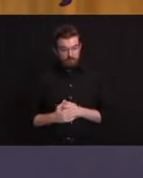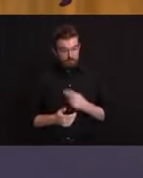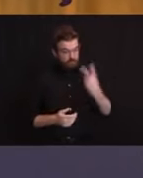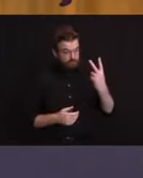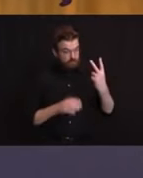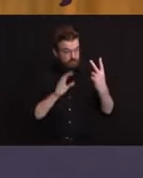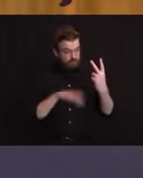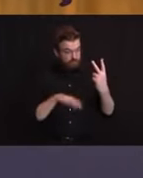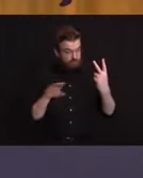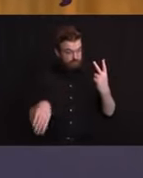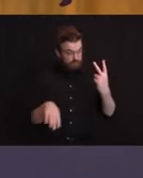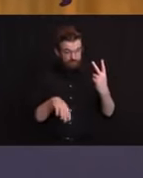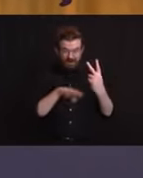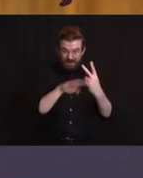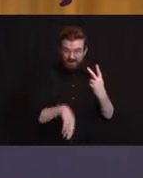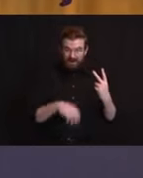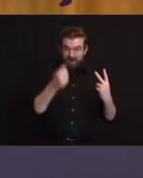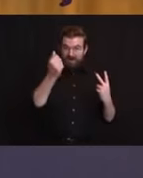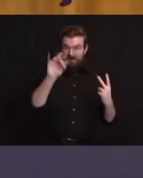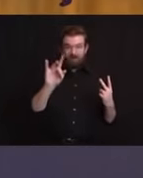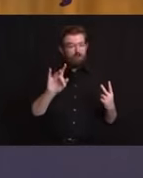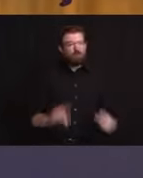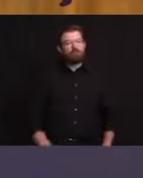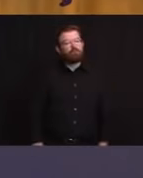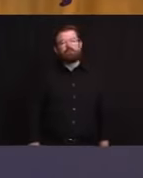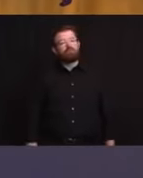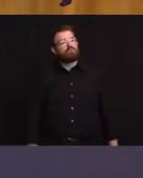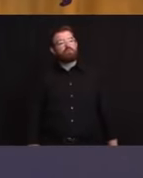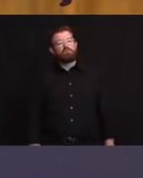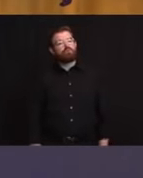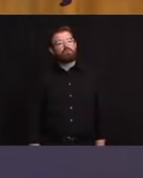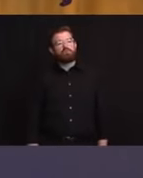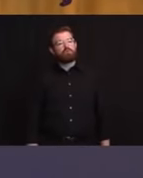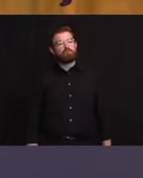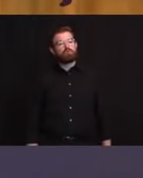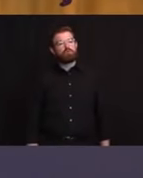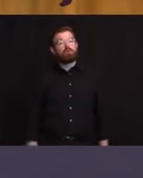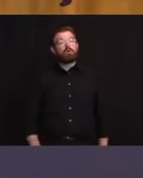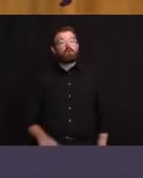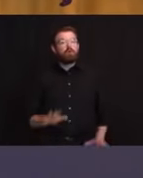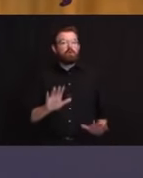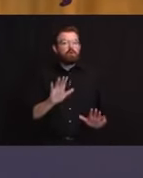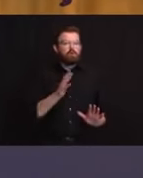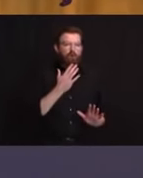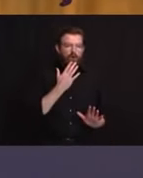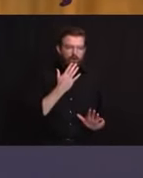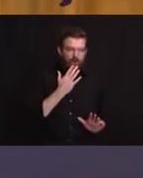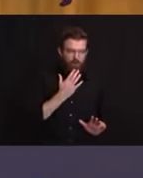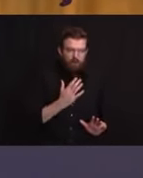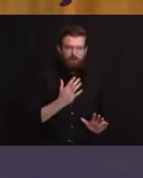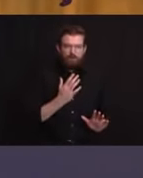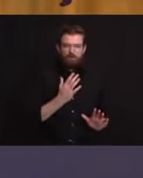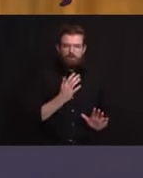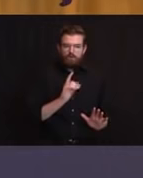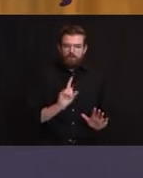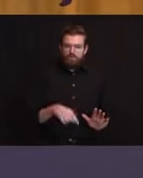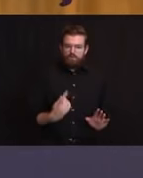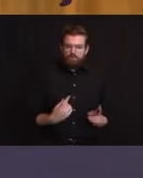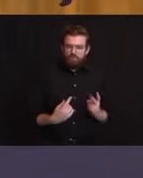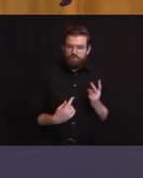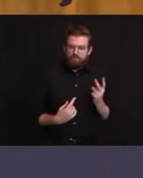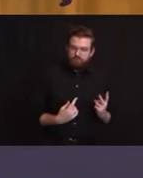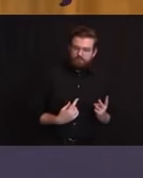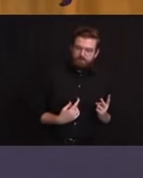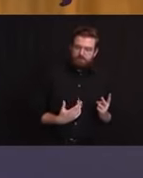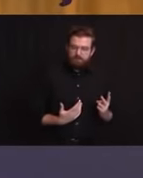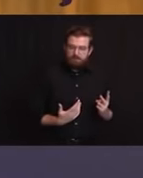age of 18 is quite striking. It's a point that we've made pretty frequently. The problem I have, and I say this with respect to with all due